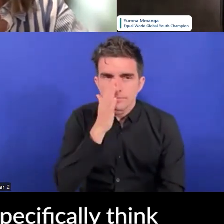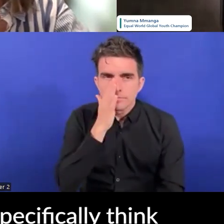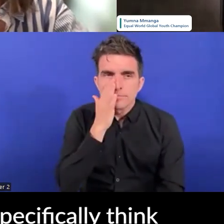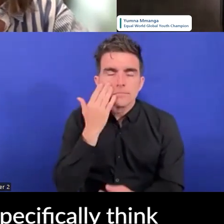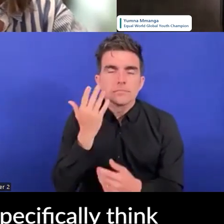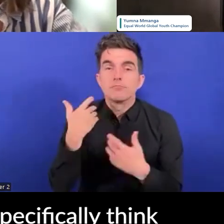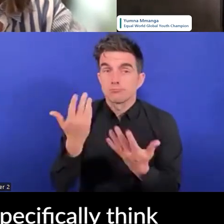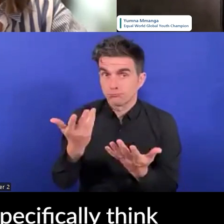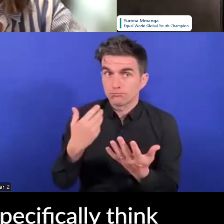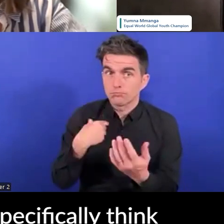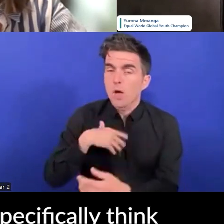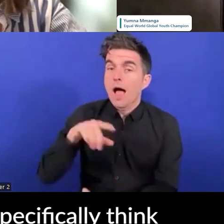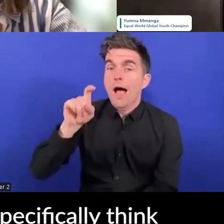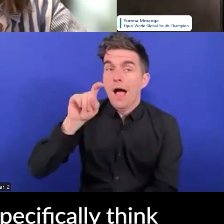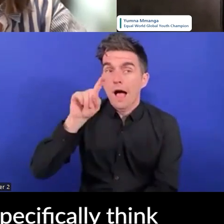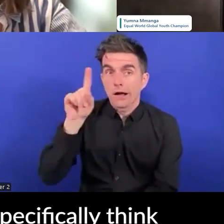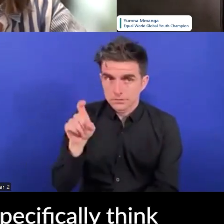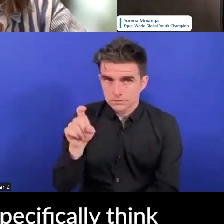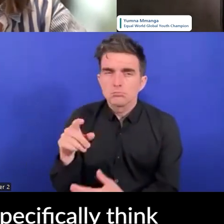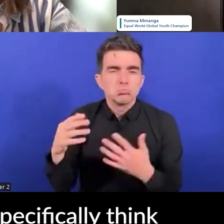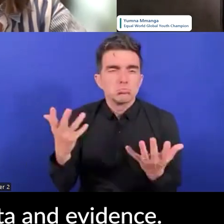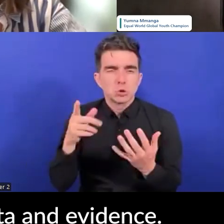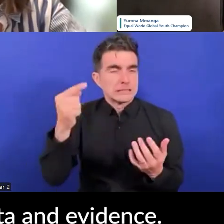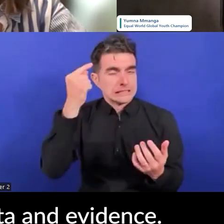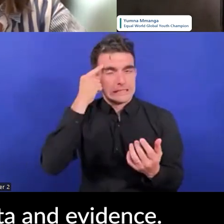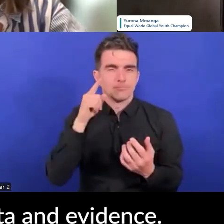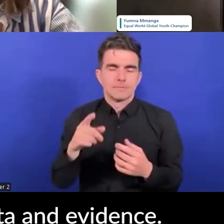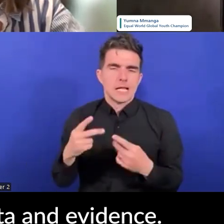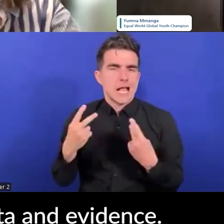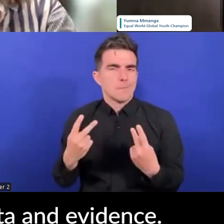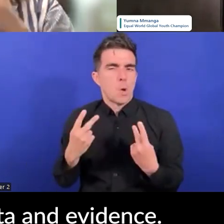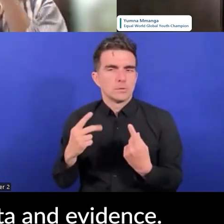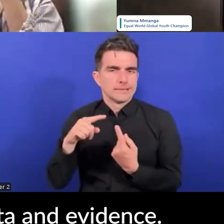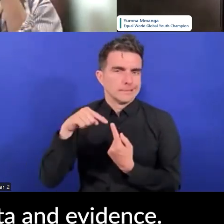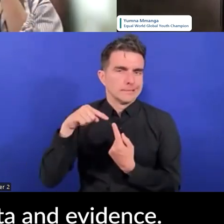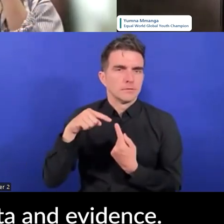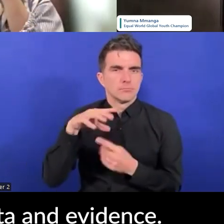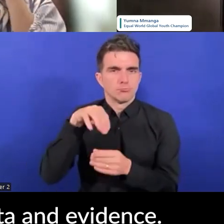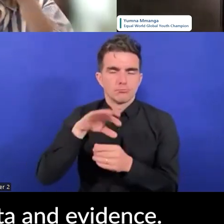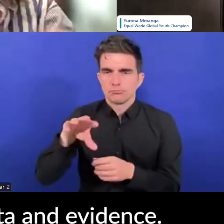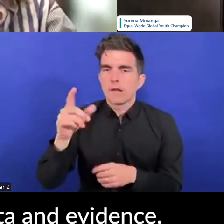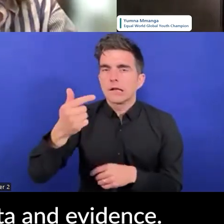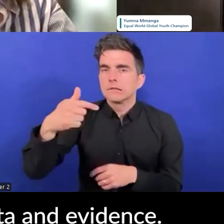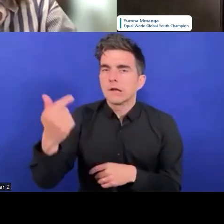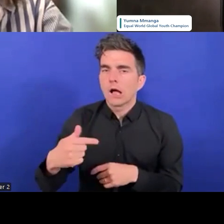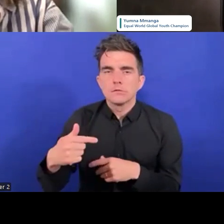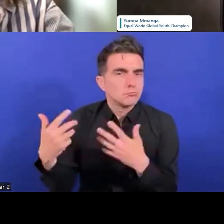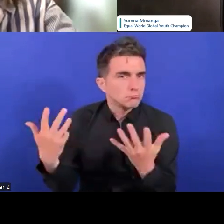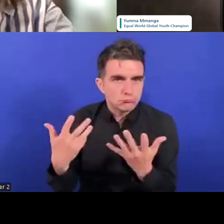Thank you. For me, I specifically think that it's a matter of data and